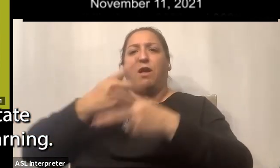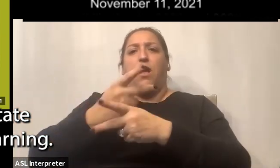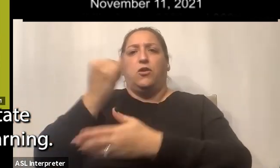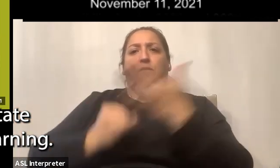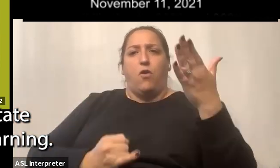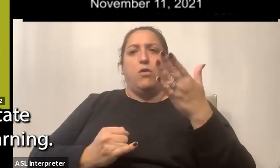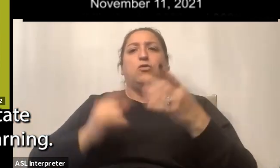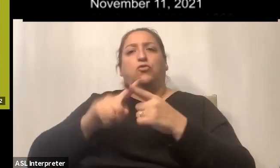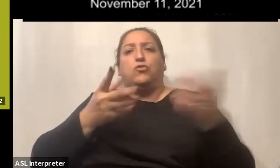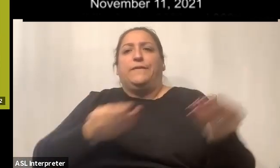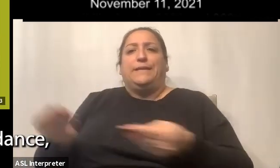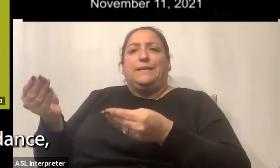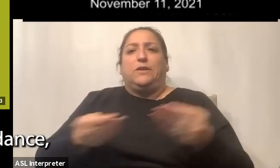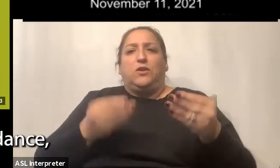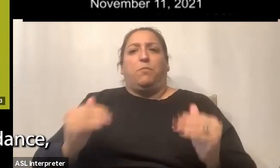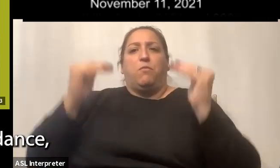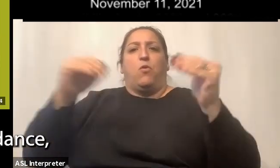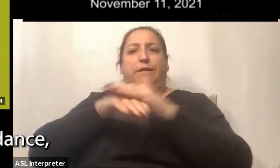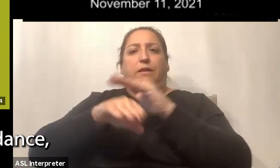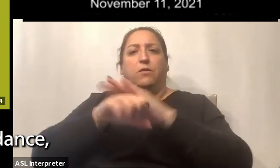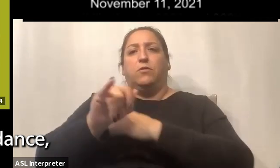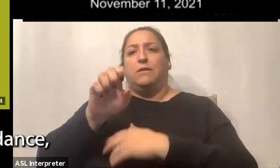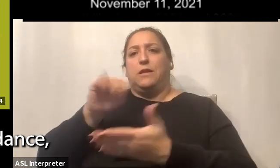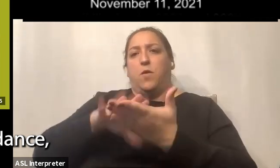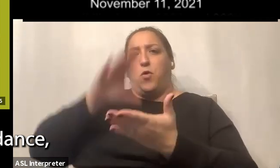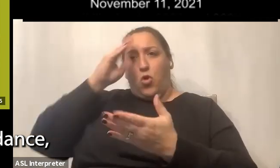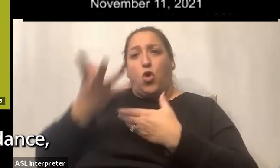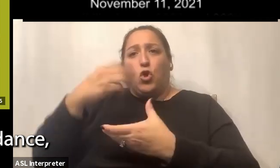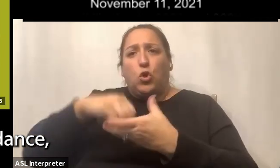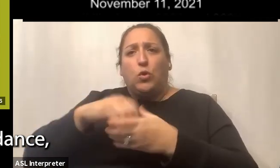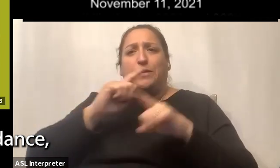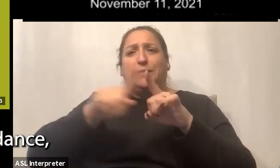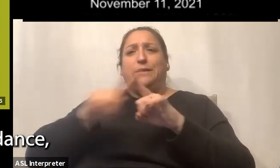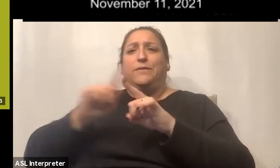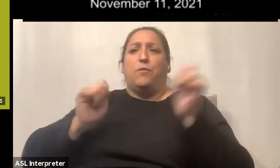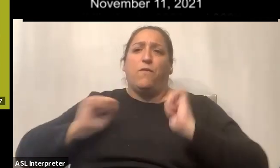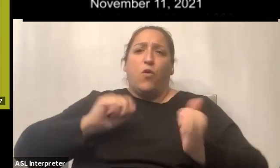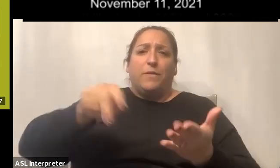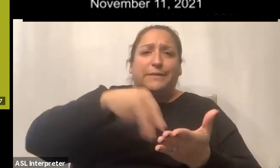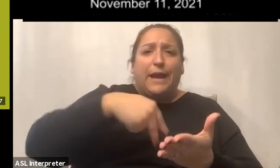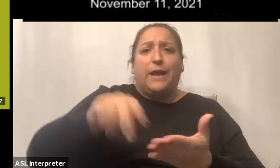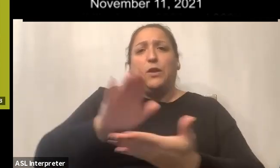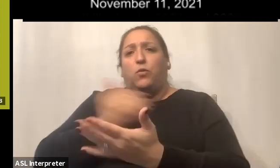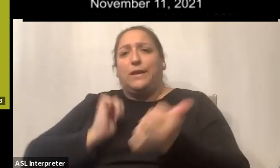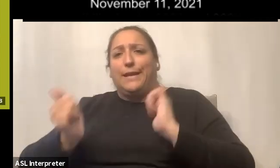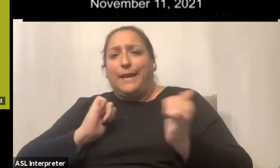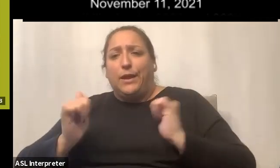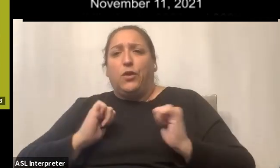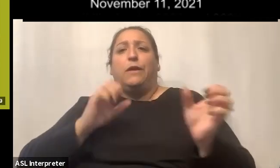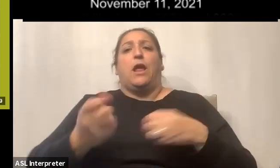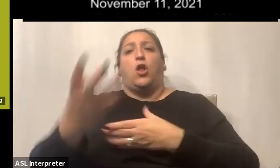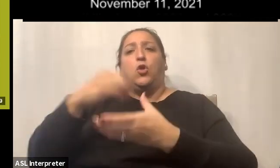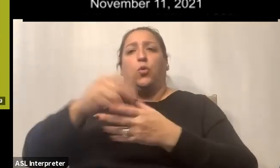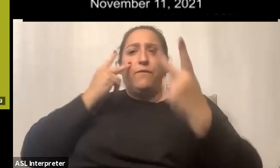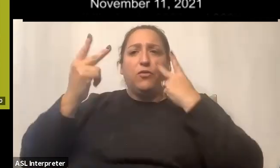promote accessibility of STEM learning. This can include various forms of performance art, such as dance, music, and theater. It can include visual